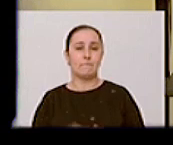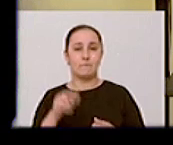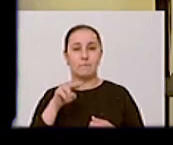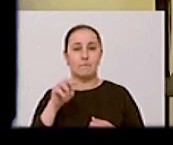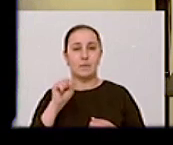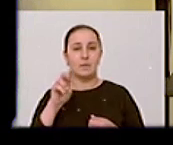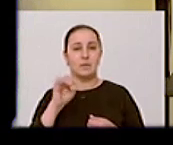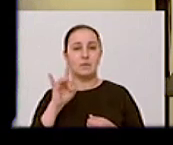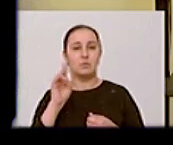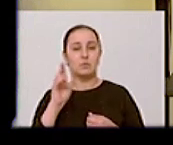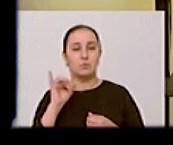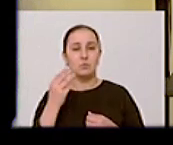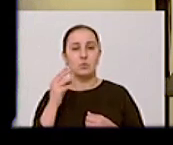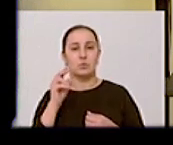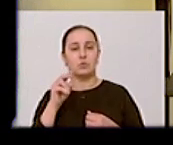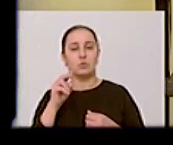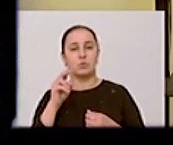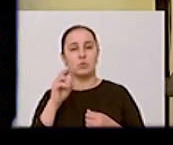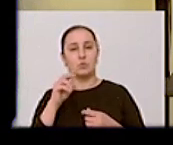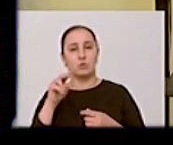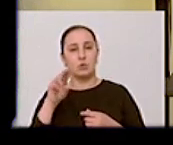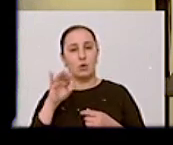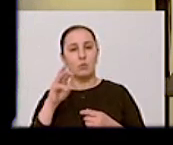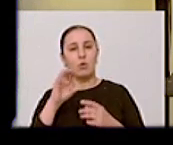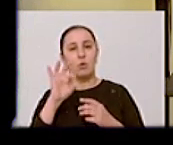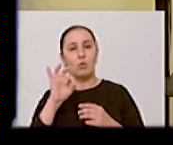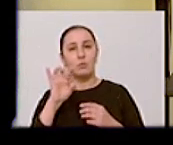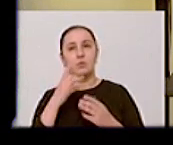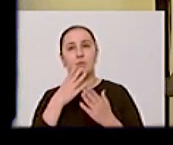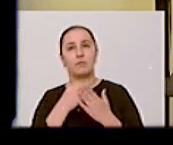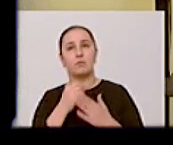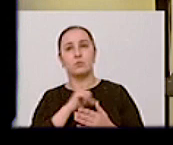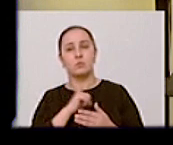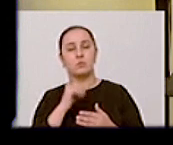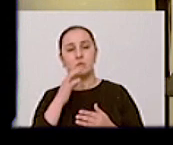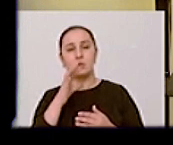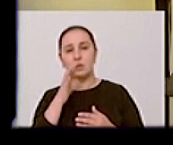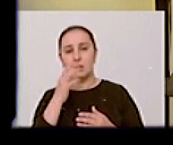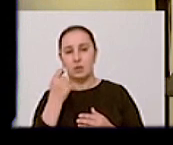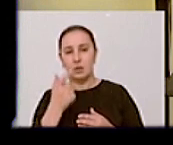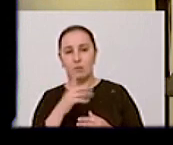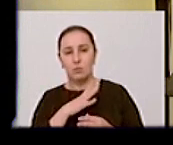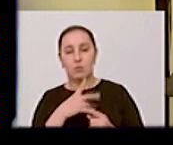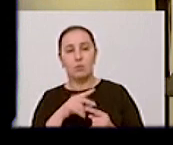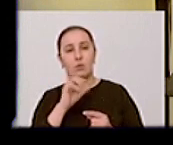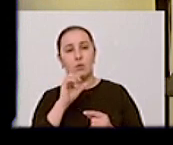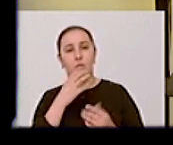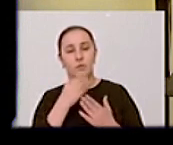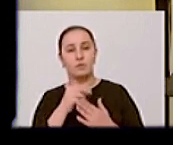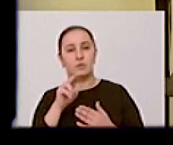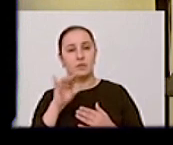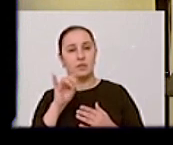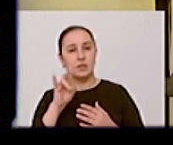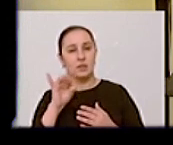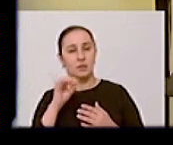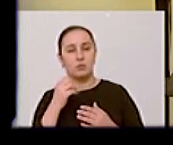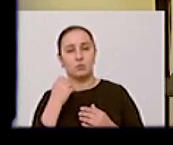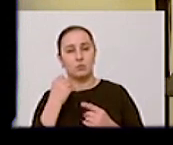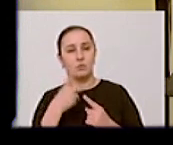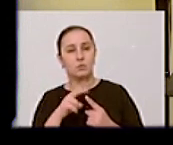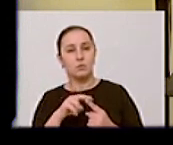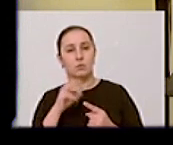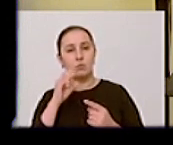Padarkush dramasidagi Domla obrazi aynan o'z davrida kam bo'lgan, ammo o'z dinining